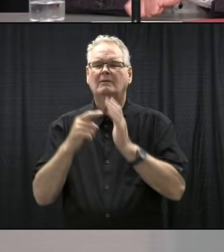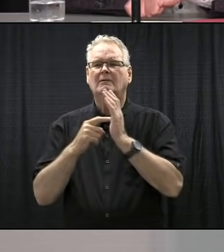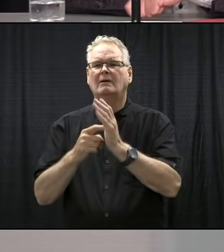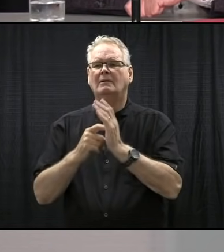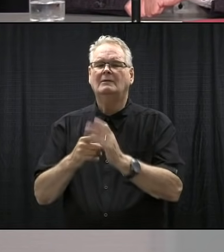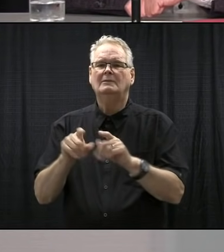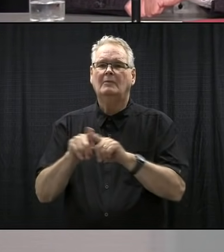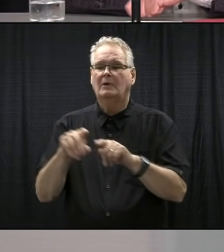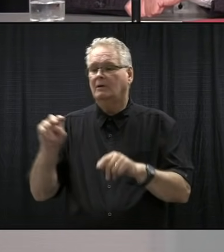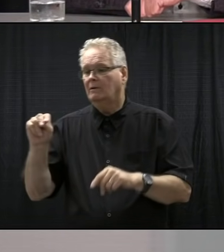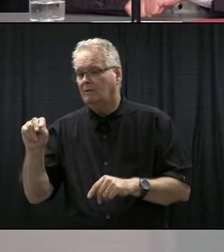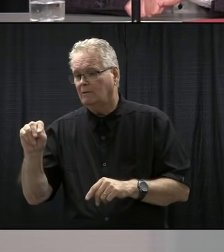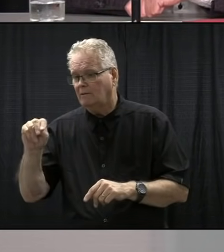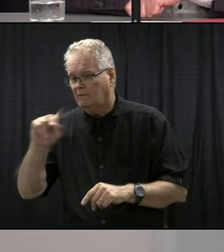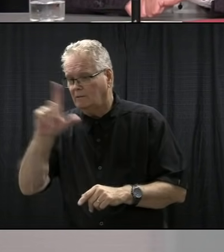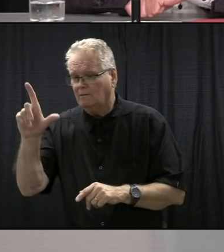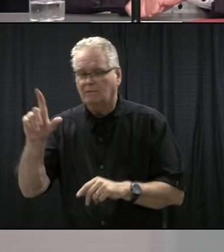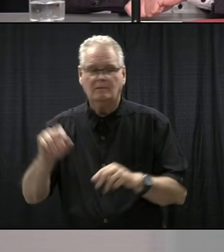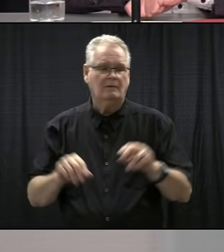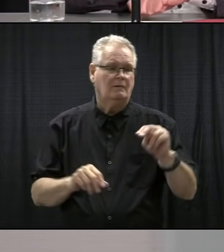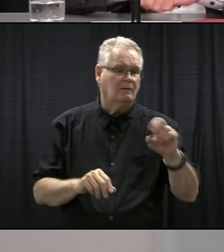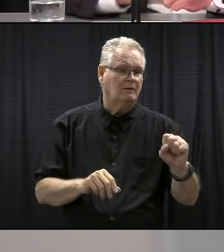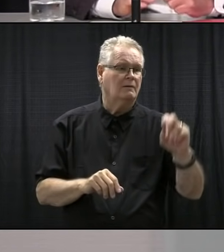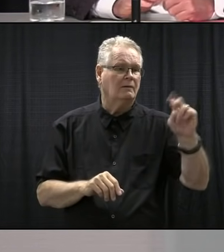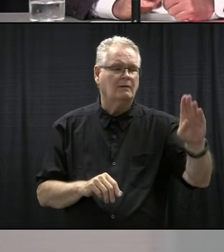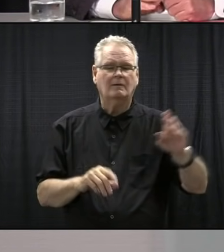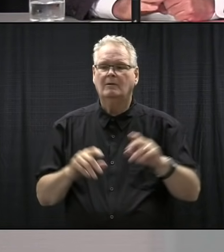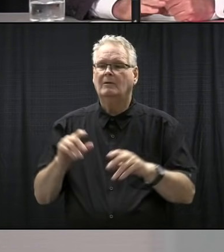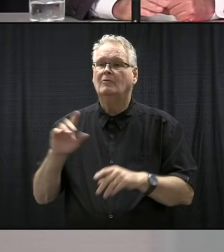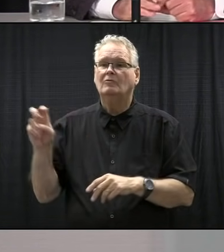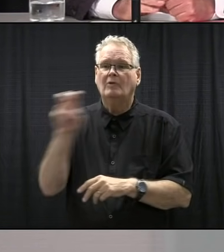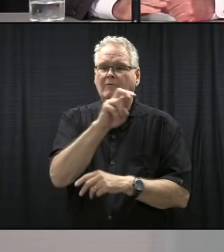still quite good at preventing the transmission of Delta,